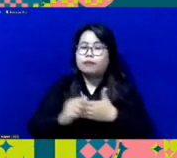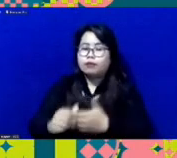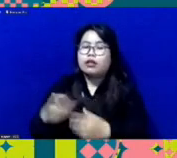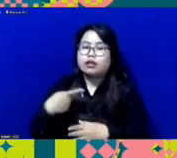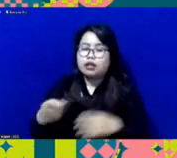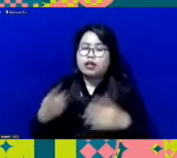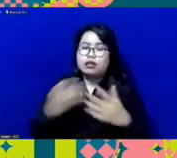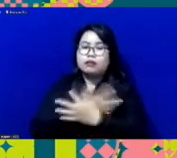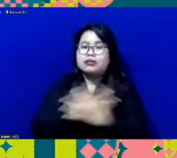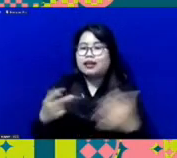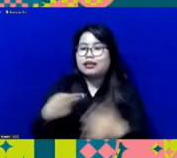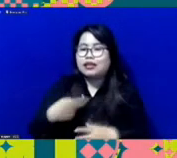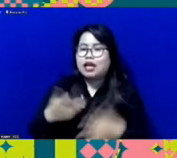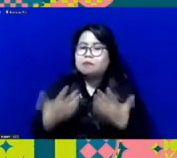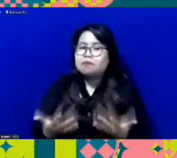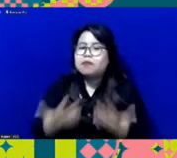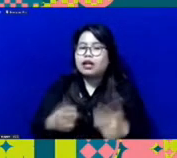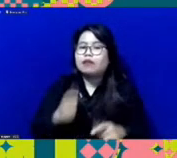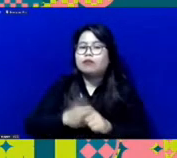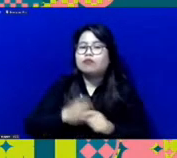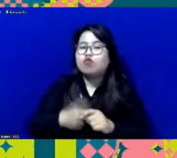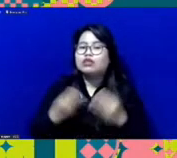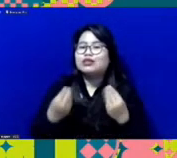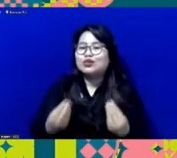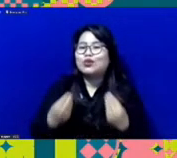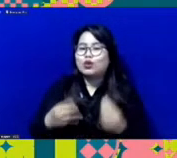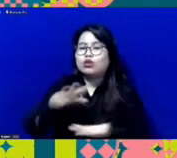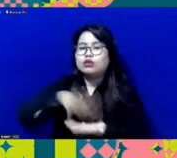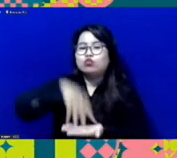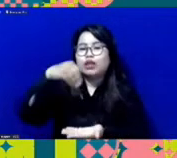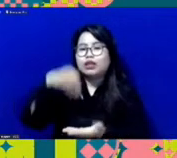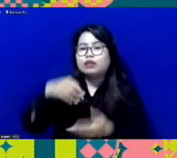center that become a sustainable